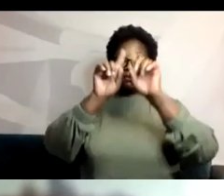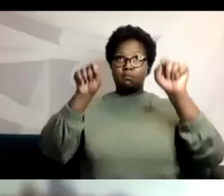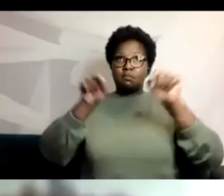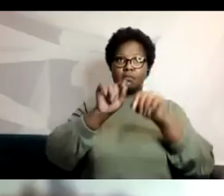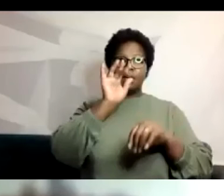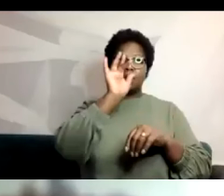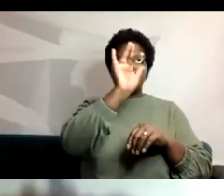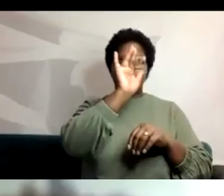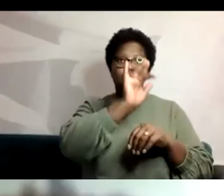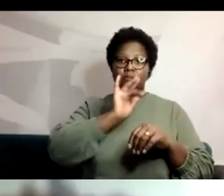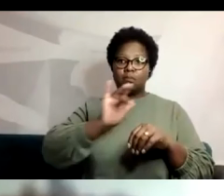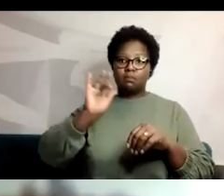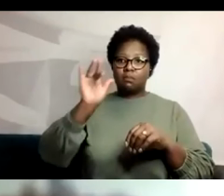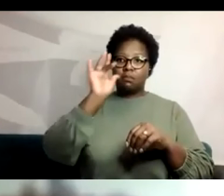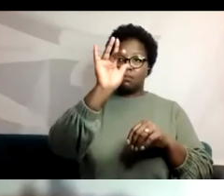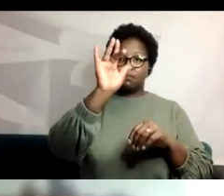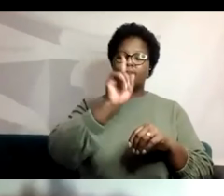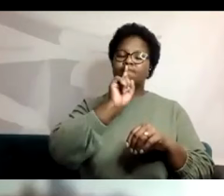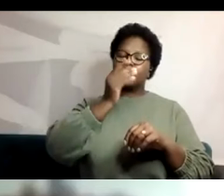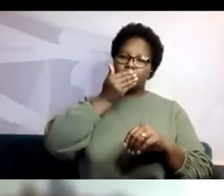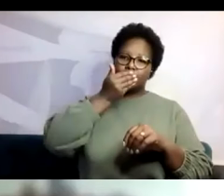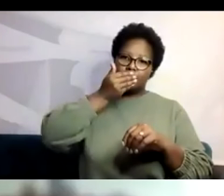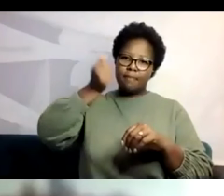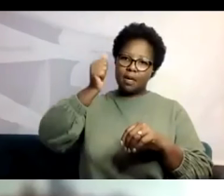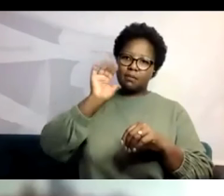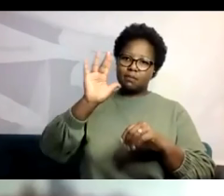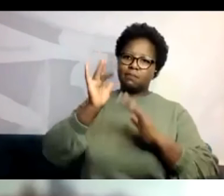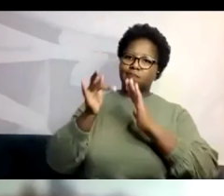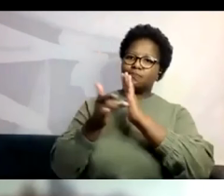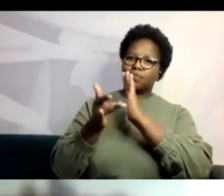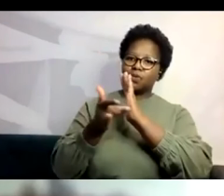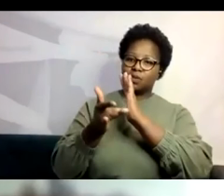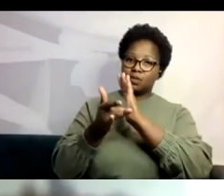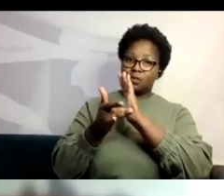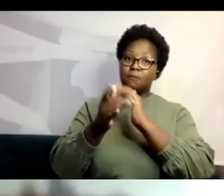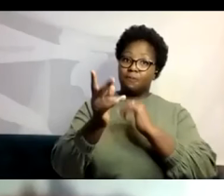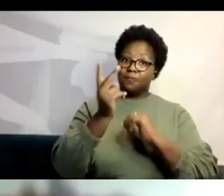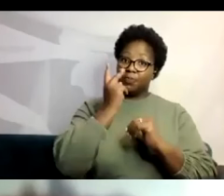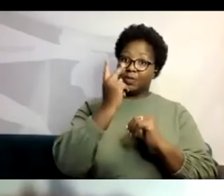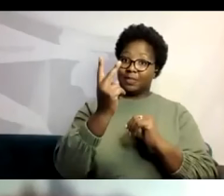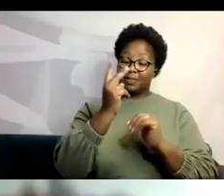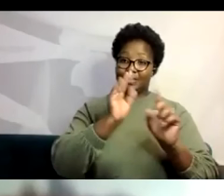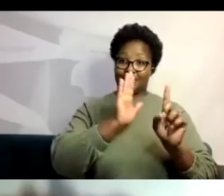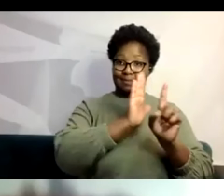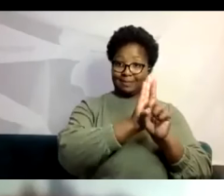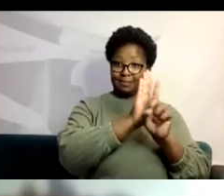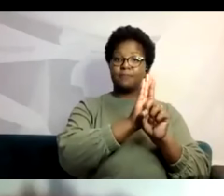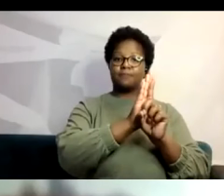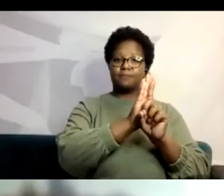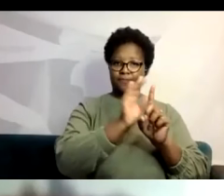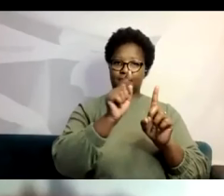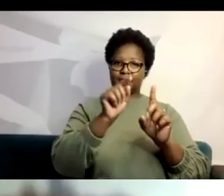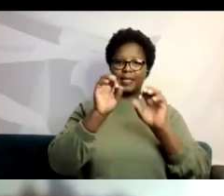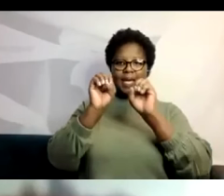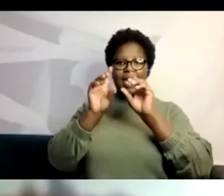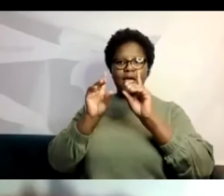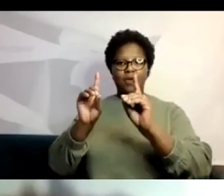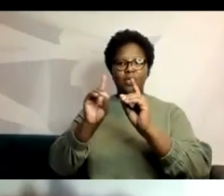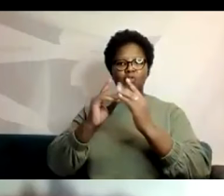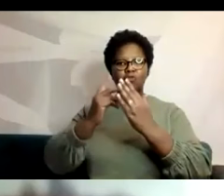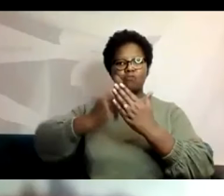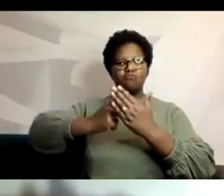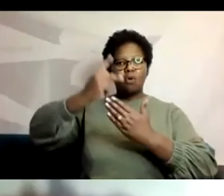for her. And so you'll see she's working on one of her education programs.